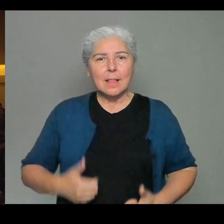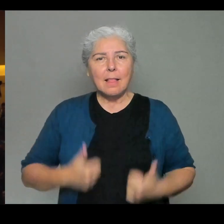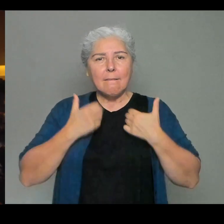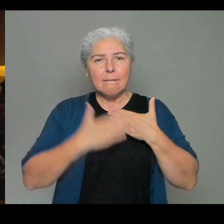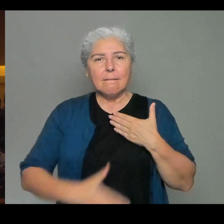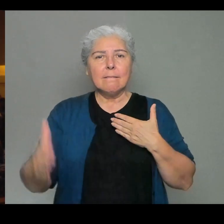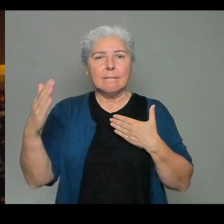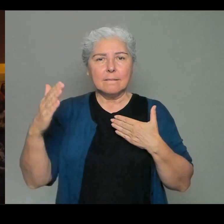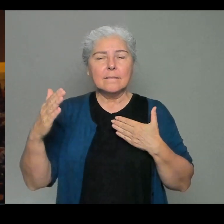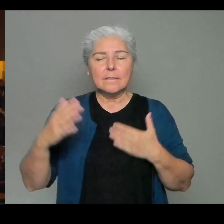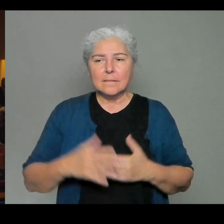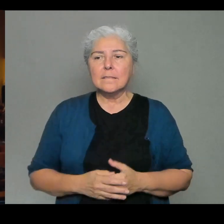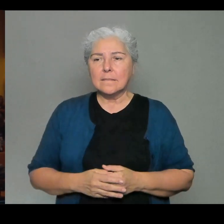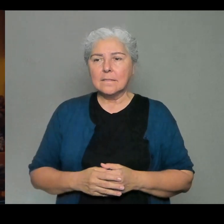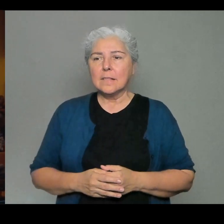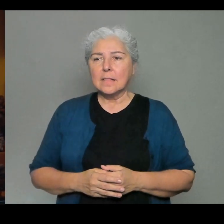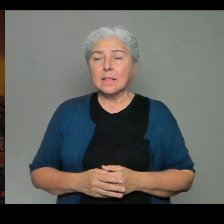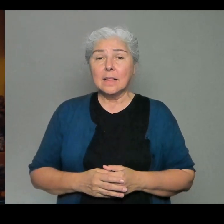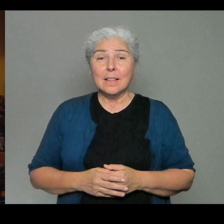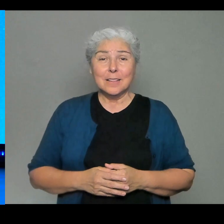life.